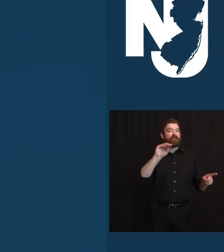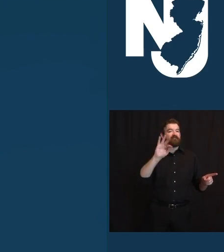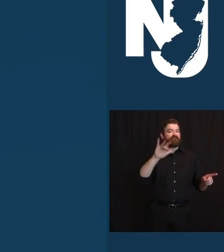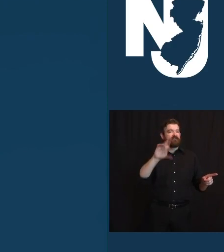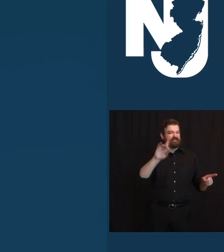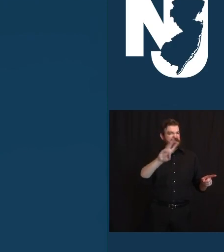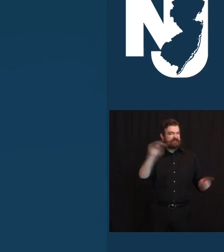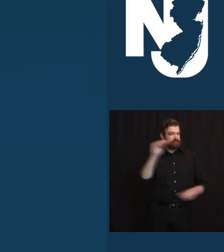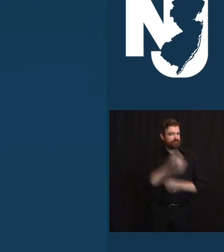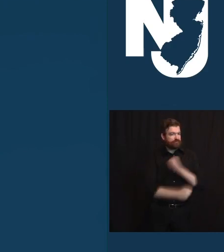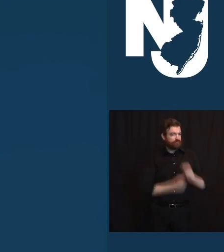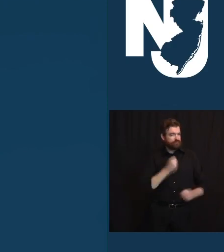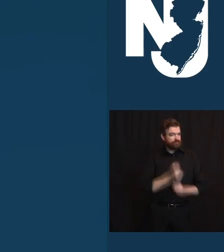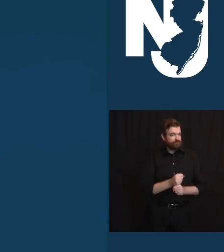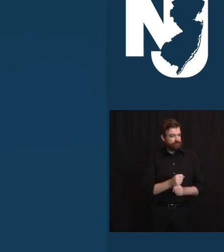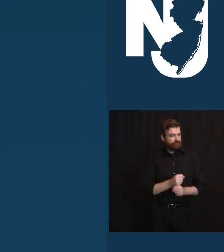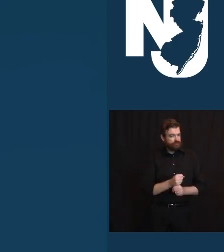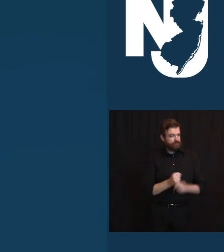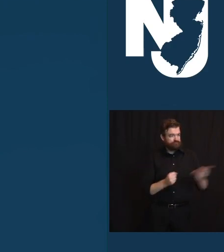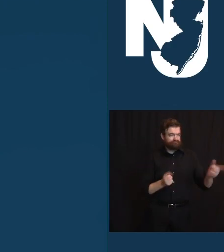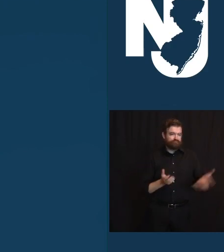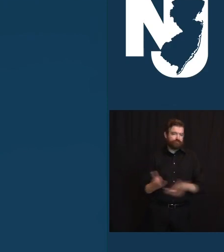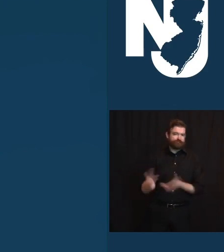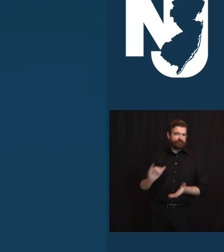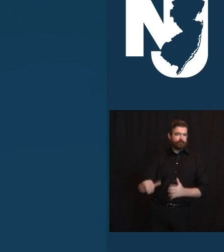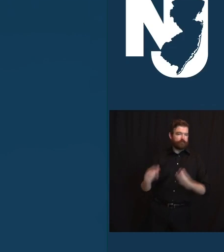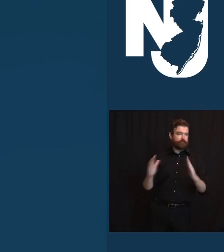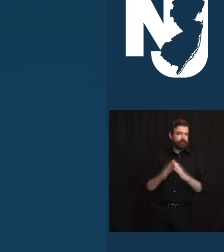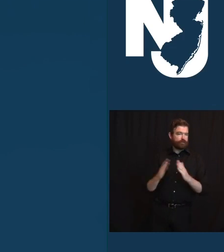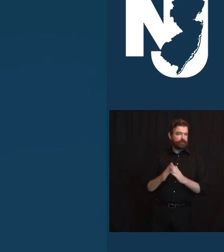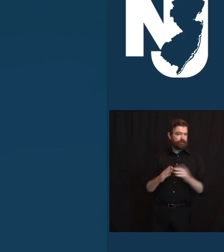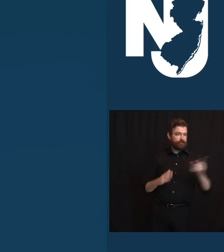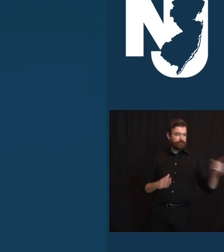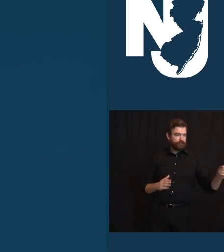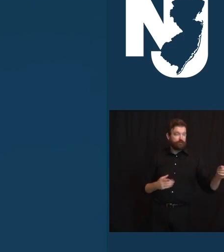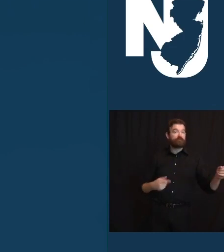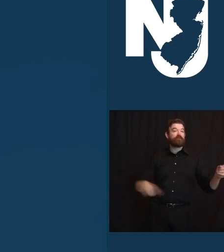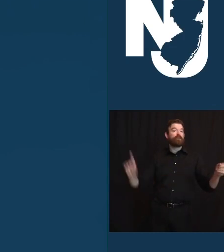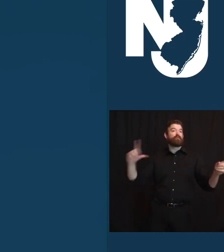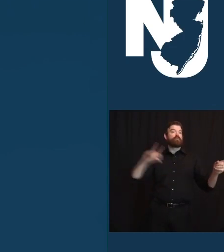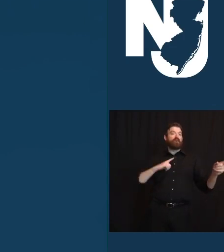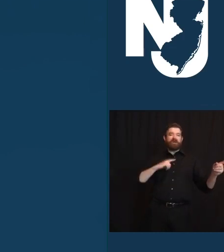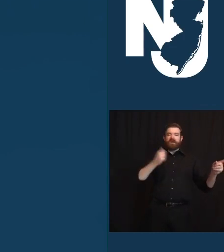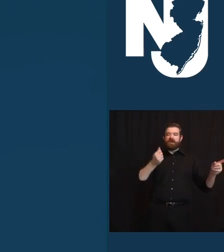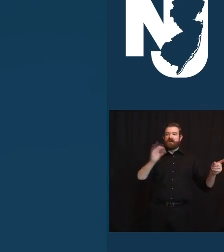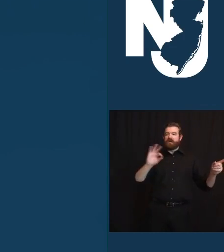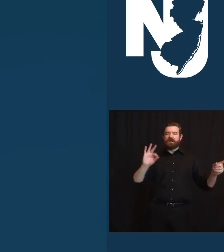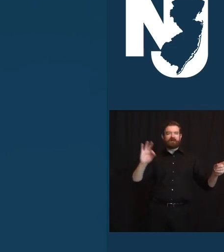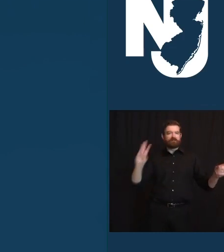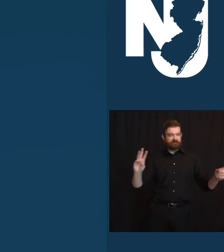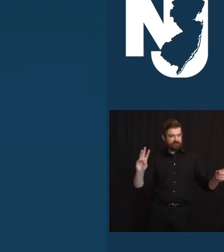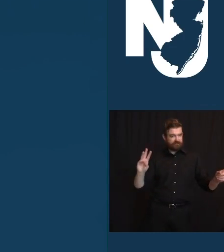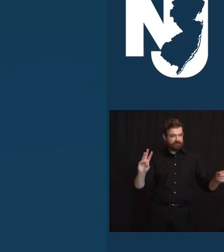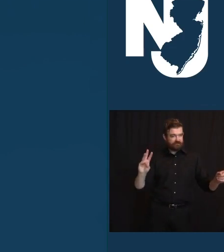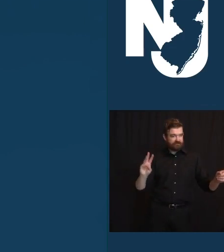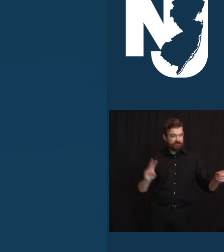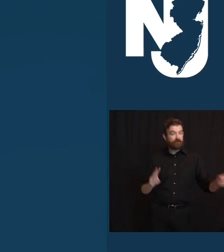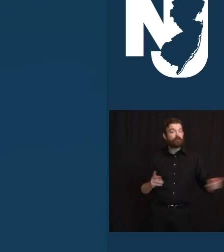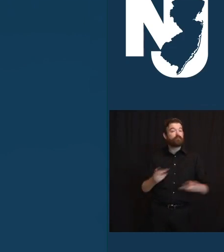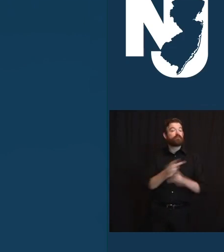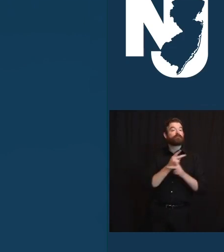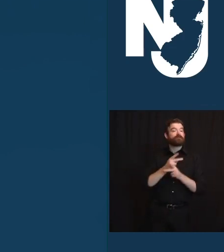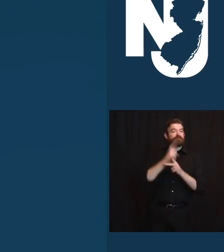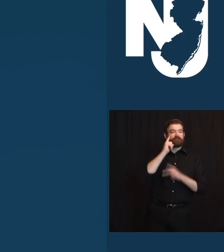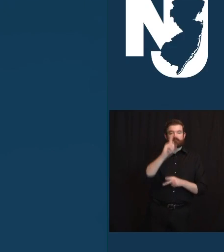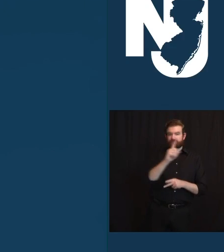to the township and its residents, retiring in 1996 as supervisor of trees. And he had the pleasure